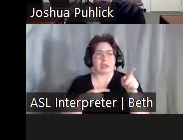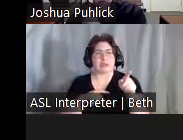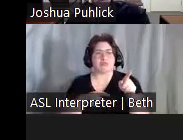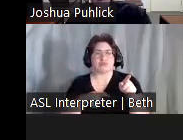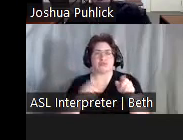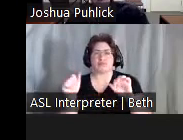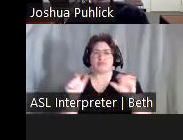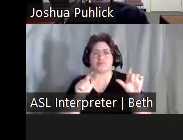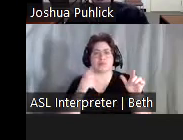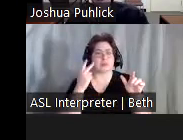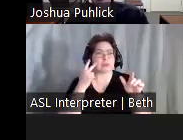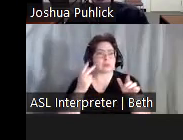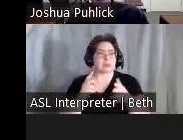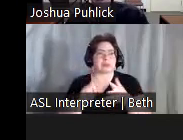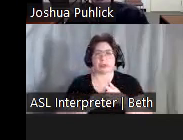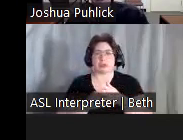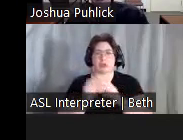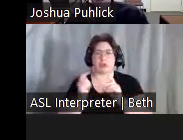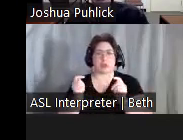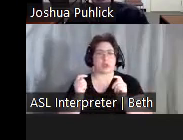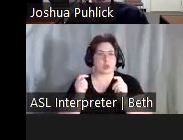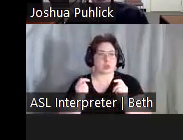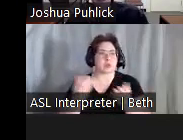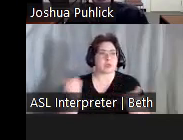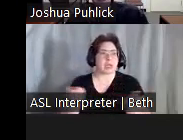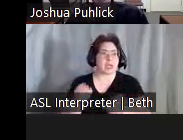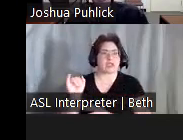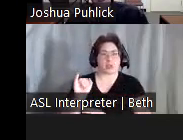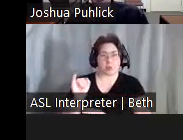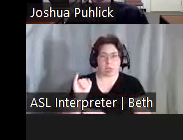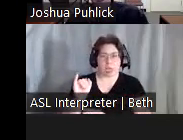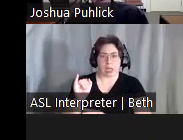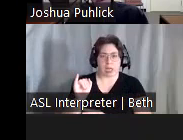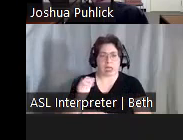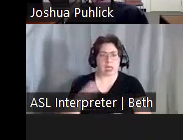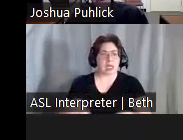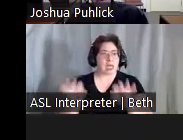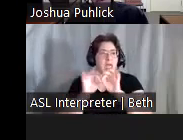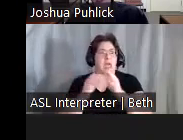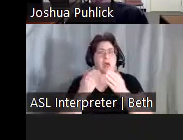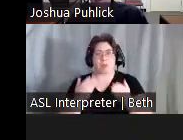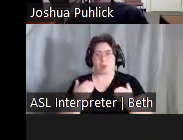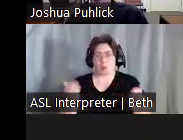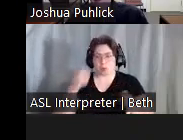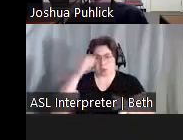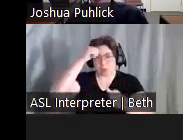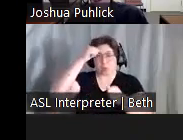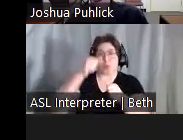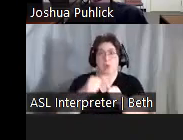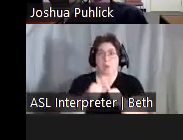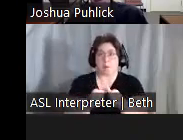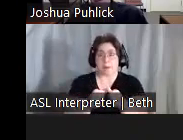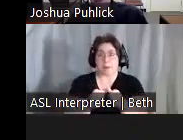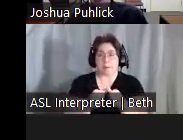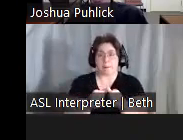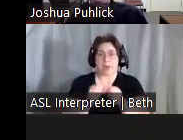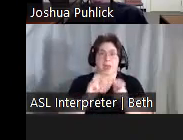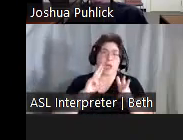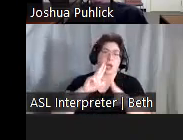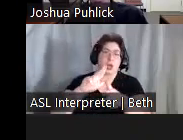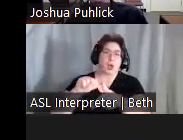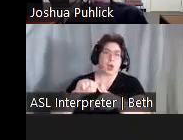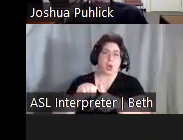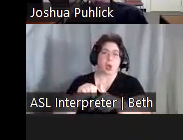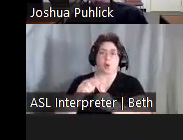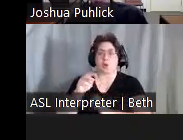our treatments at Ichauway. Important thing to remember is that Hurricane